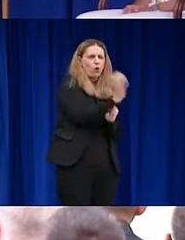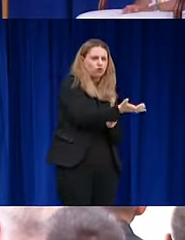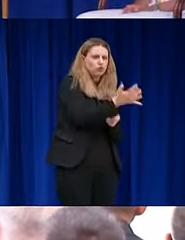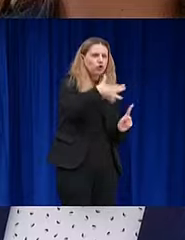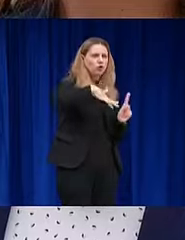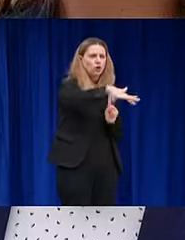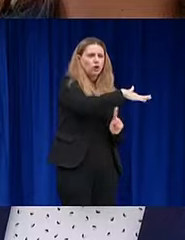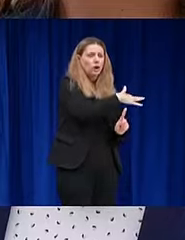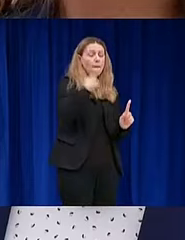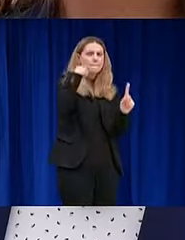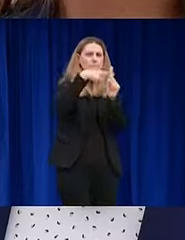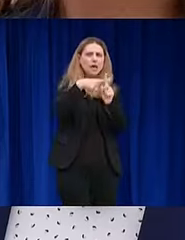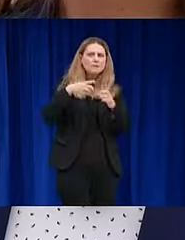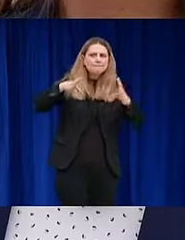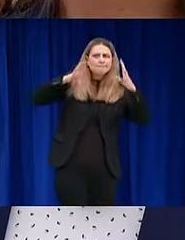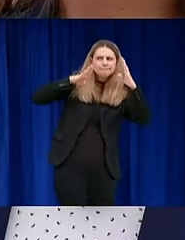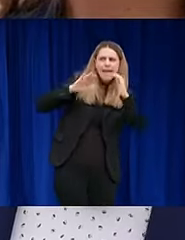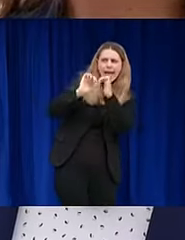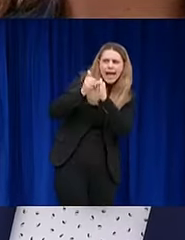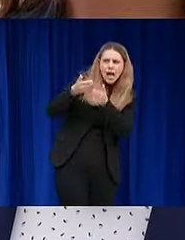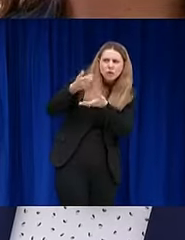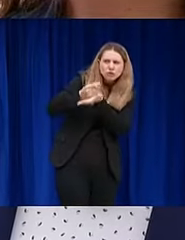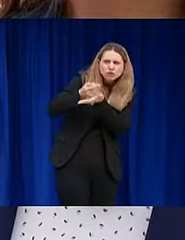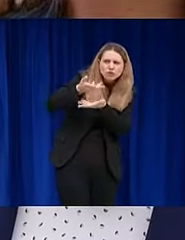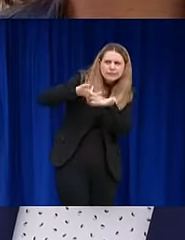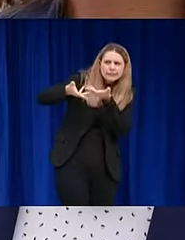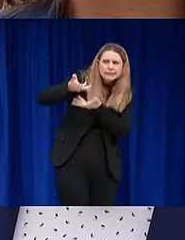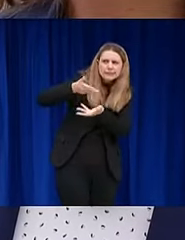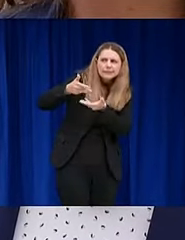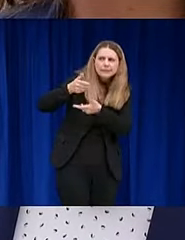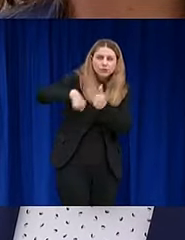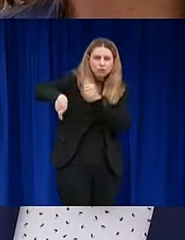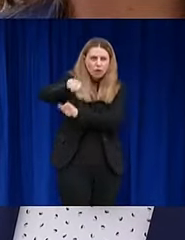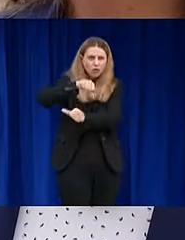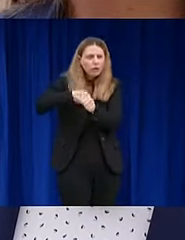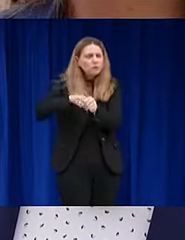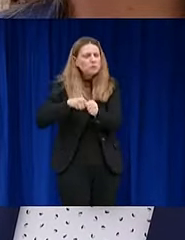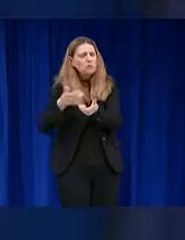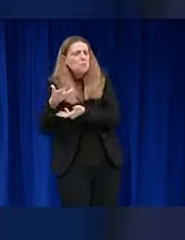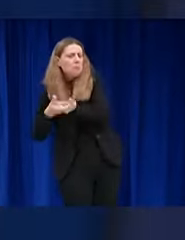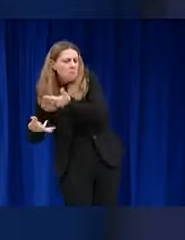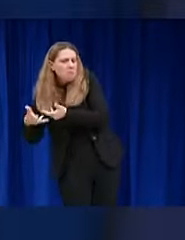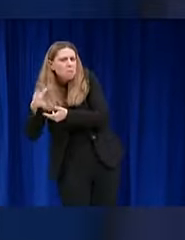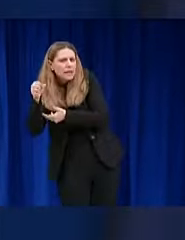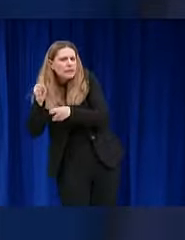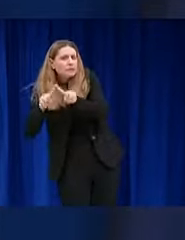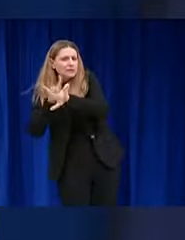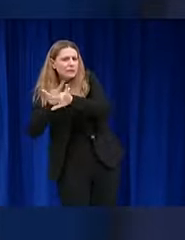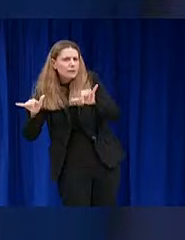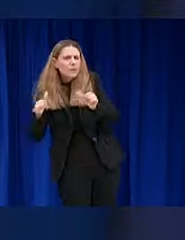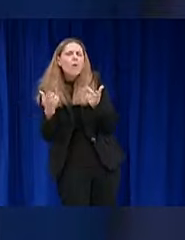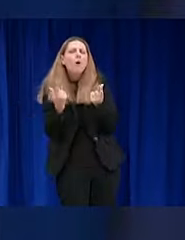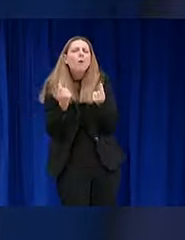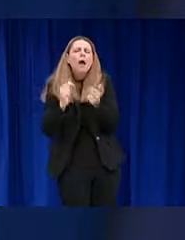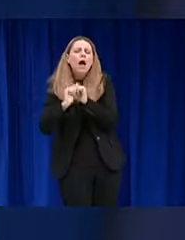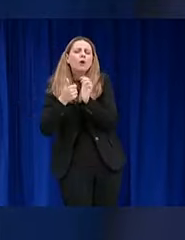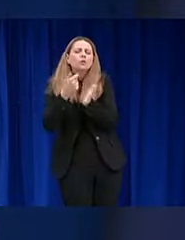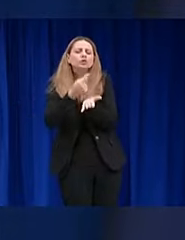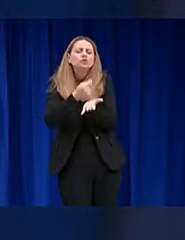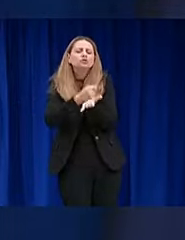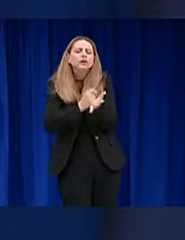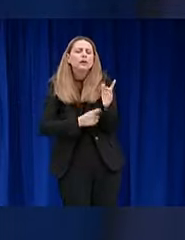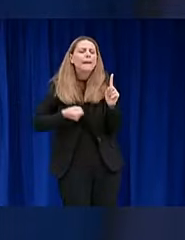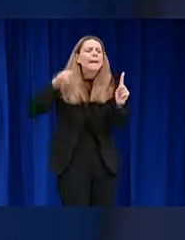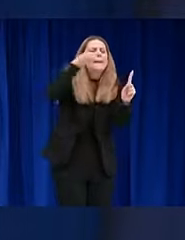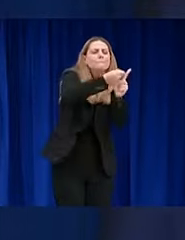another interpersonally, sure, but also as expressed in our policies. One of the department's top priorities